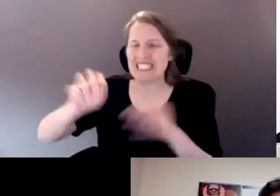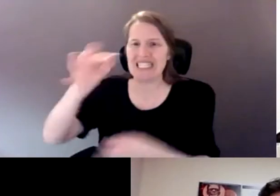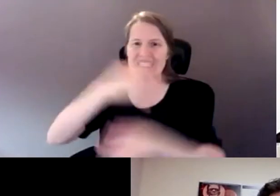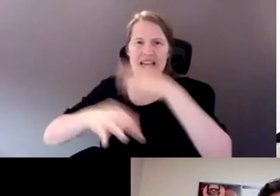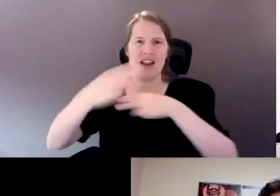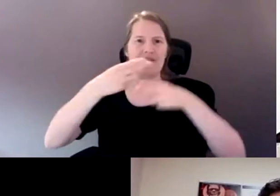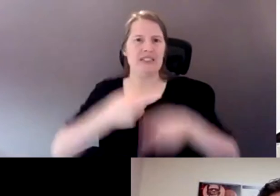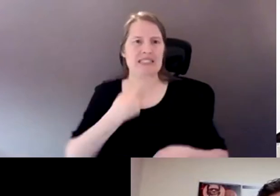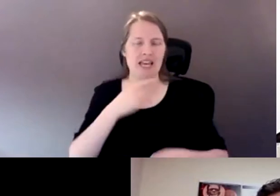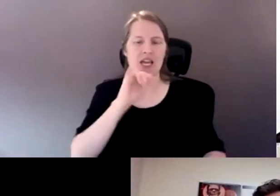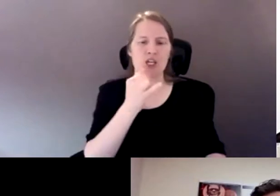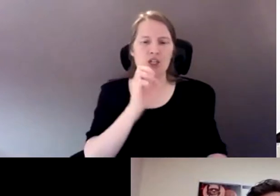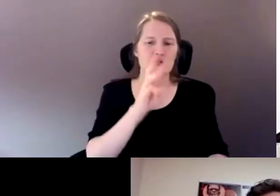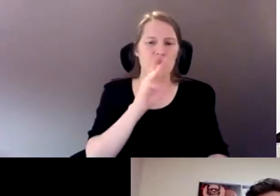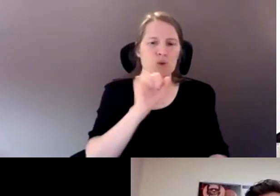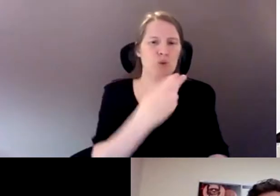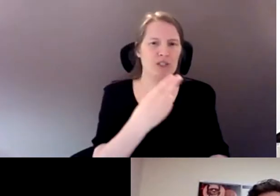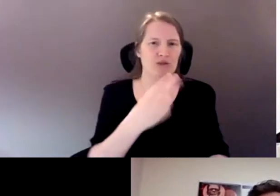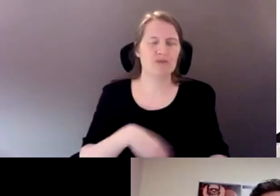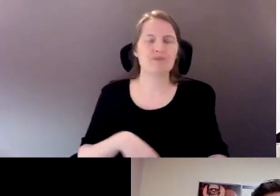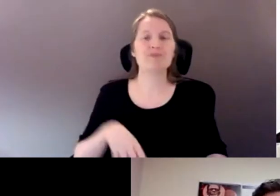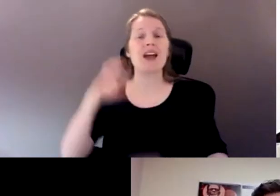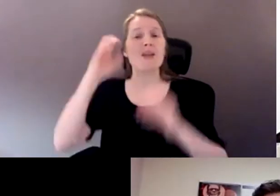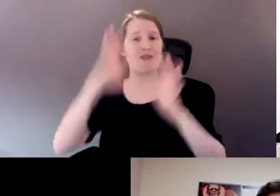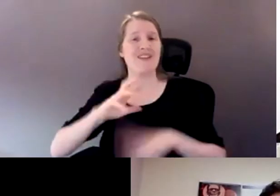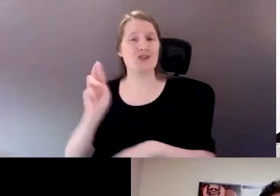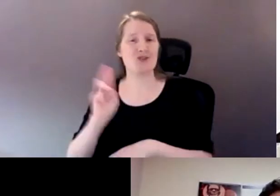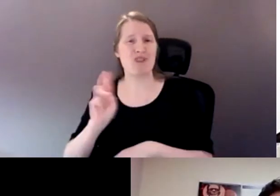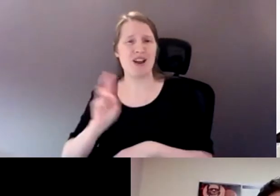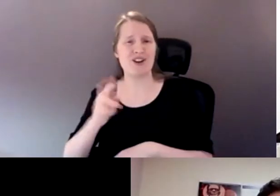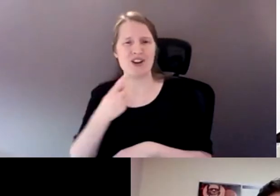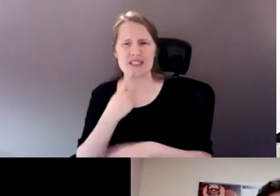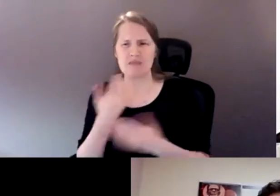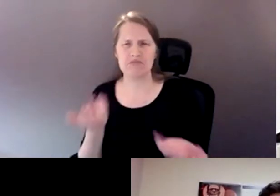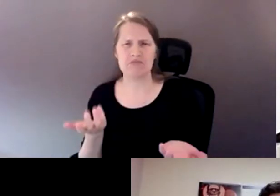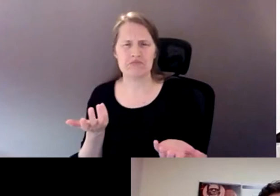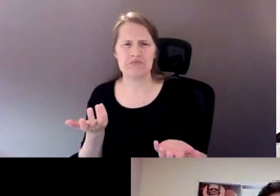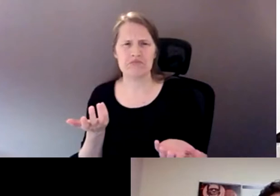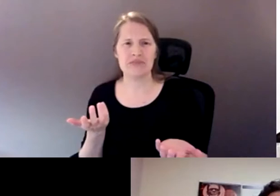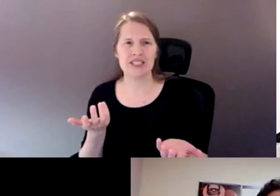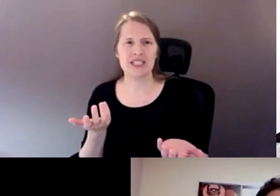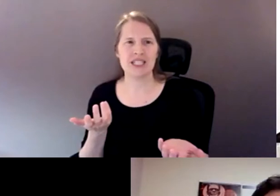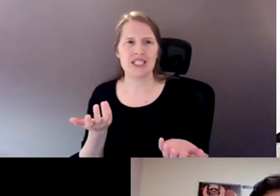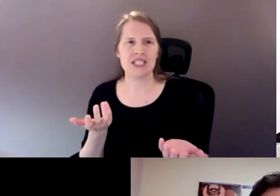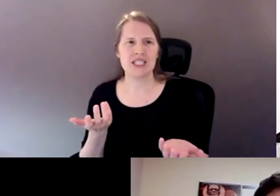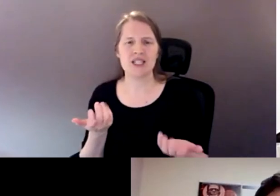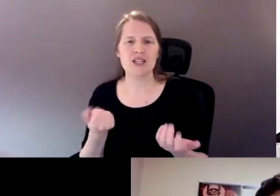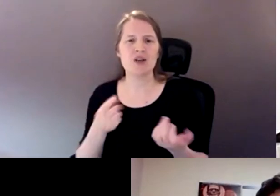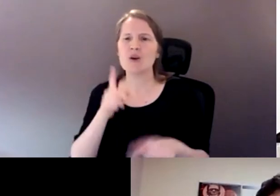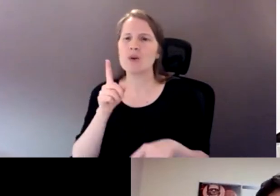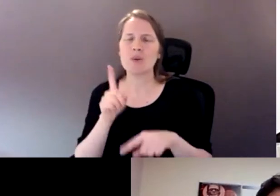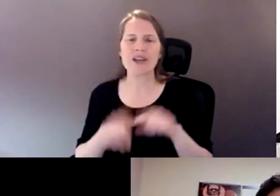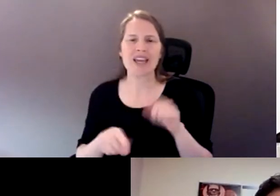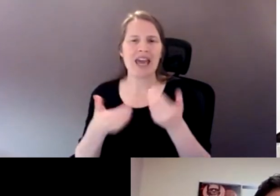Jewish. And Professor Reinhardt really points out that we can't separate the sort of ideological purpose